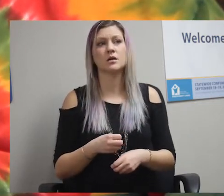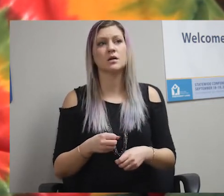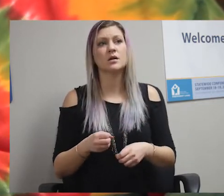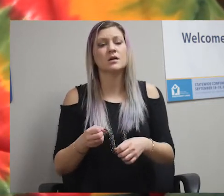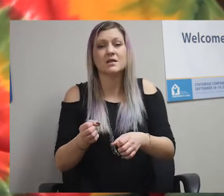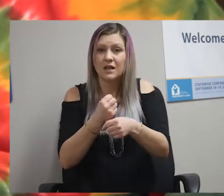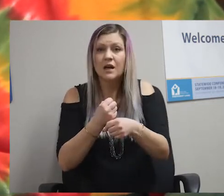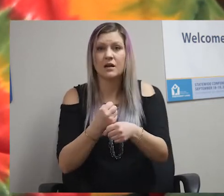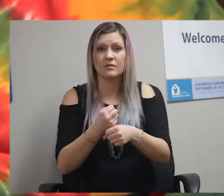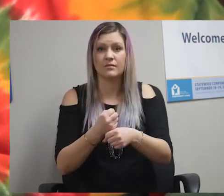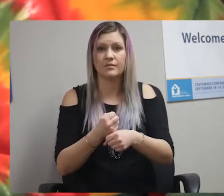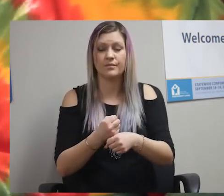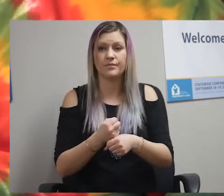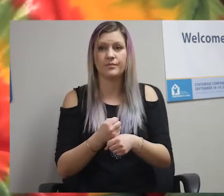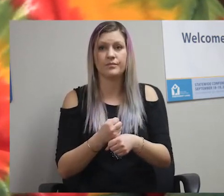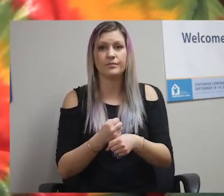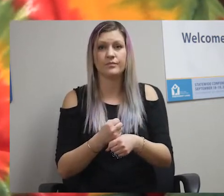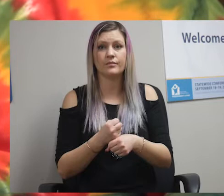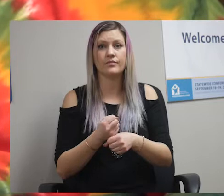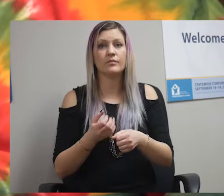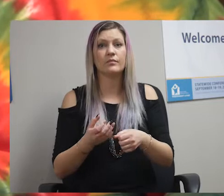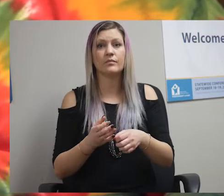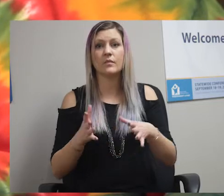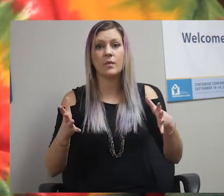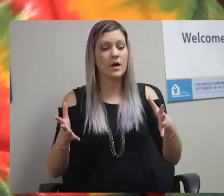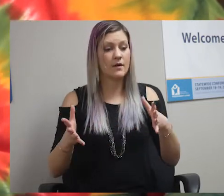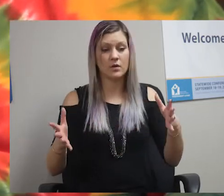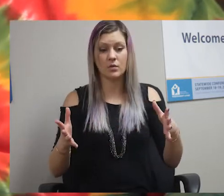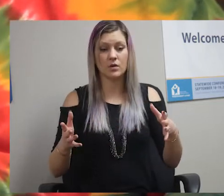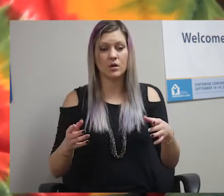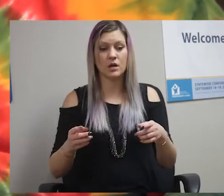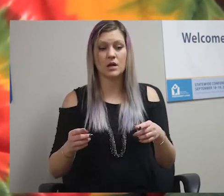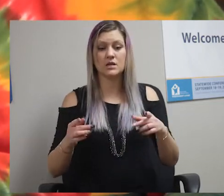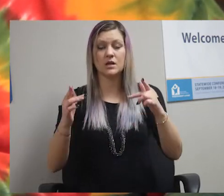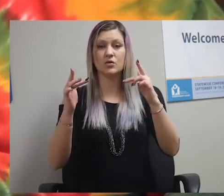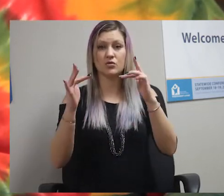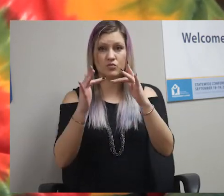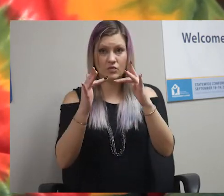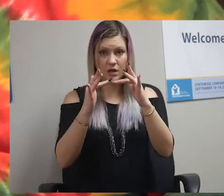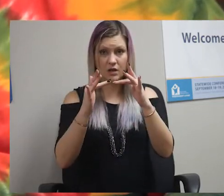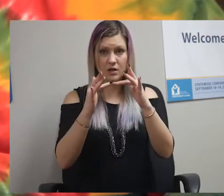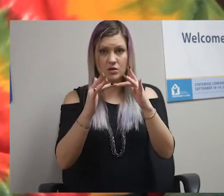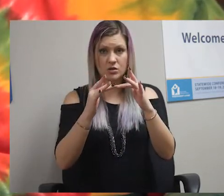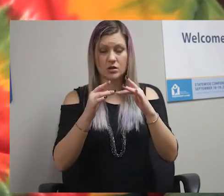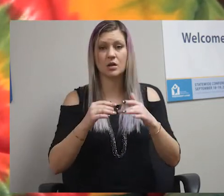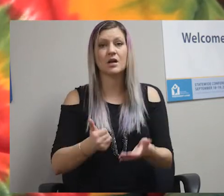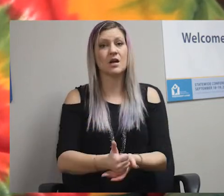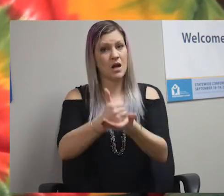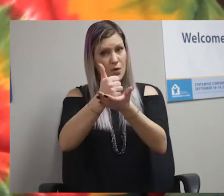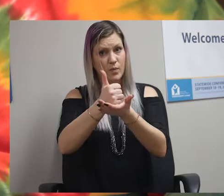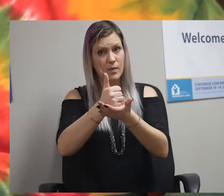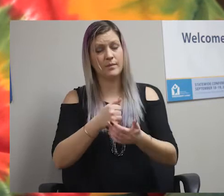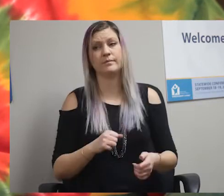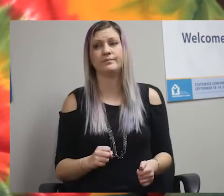lifeline in their home, it is a direct connection to